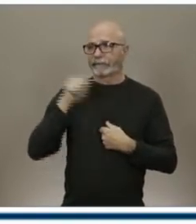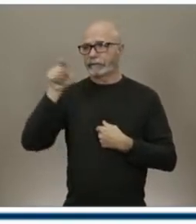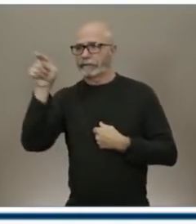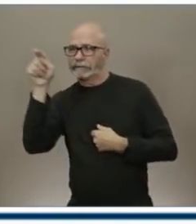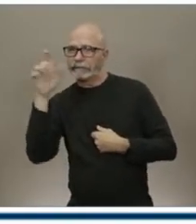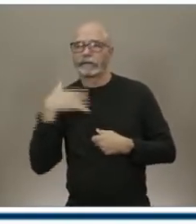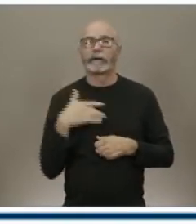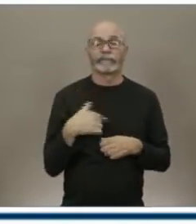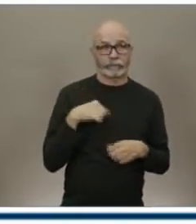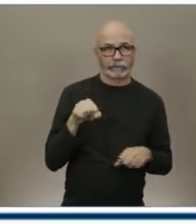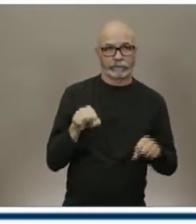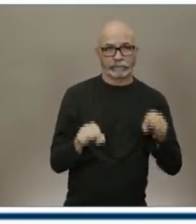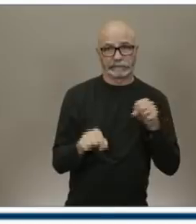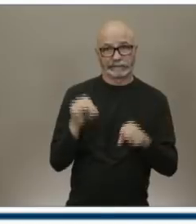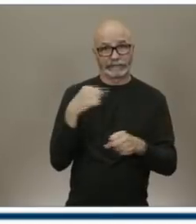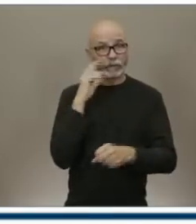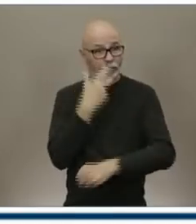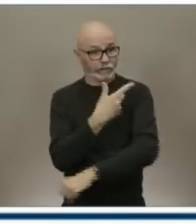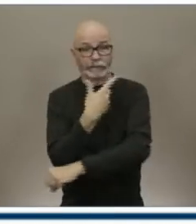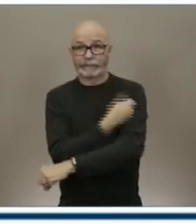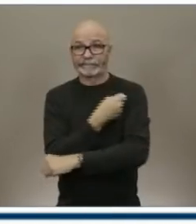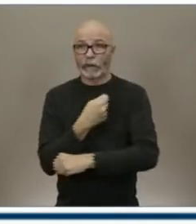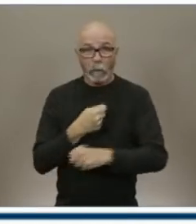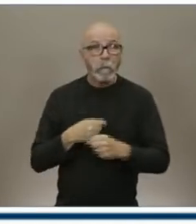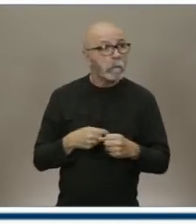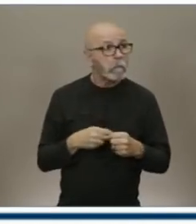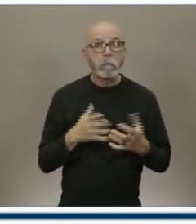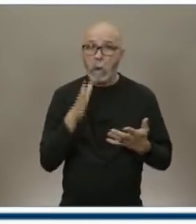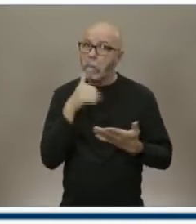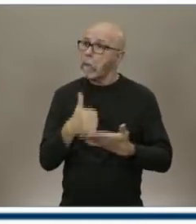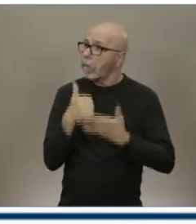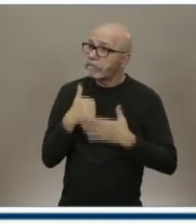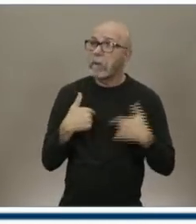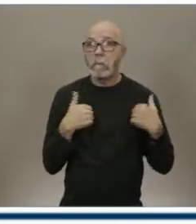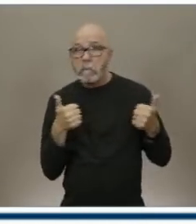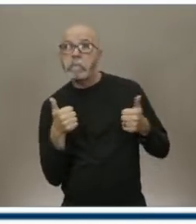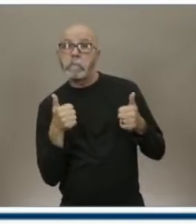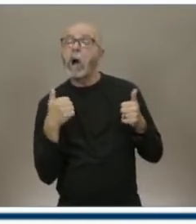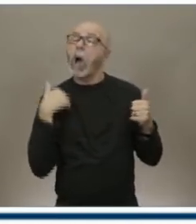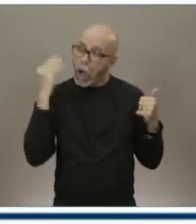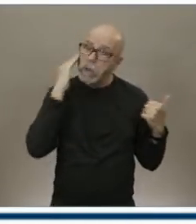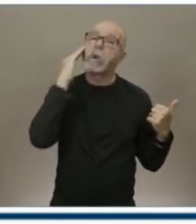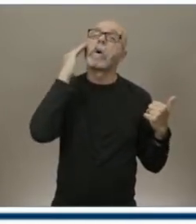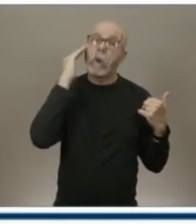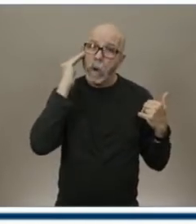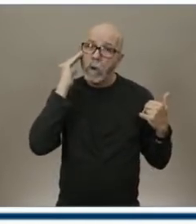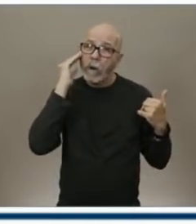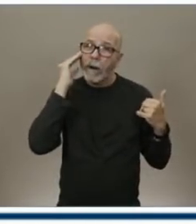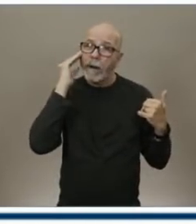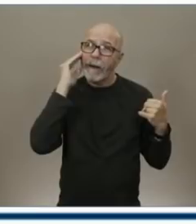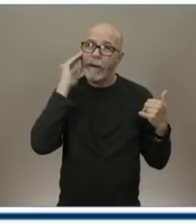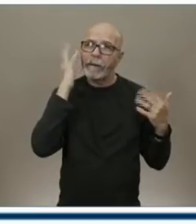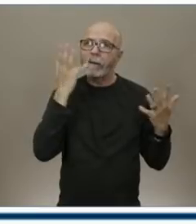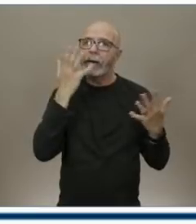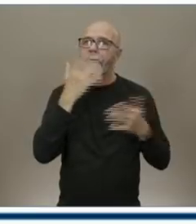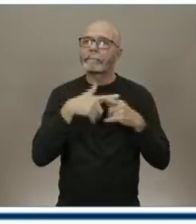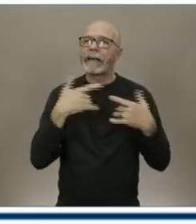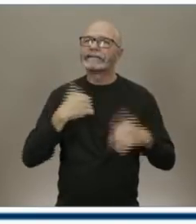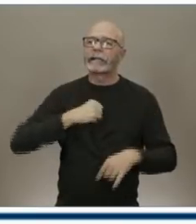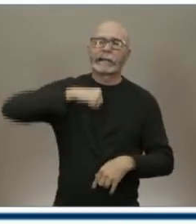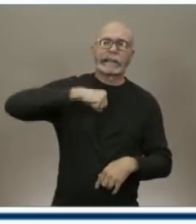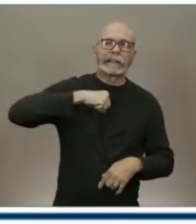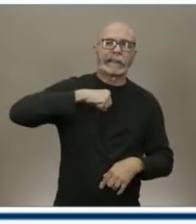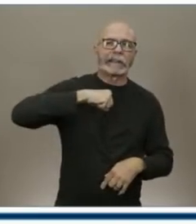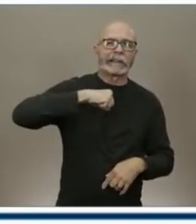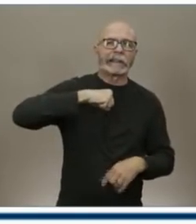The vaccine is going to make a huge difference. We know that, but the uncertainty around when you're going to